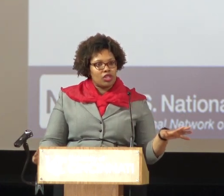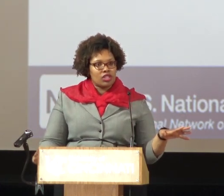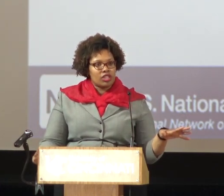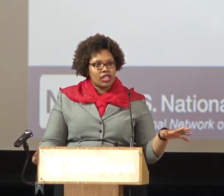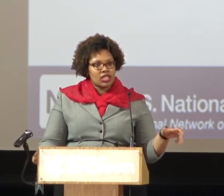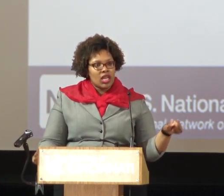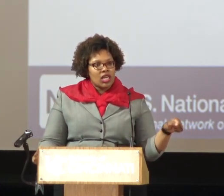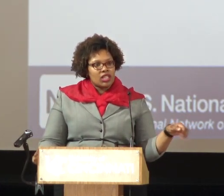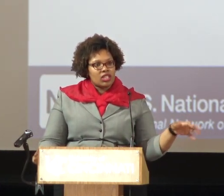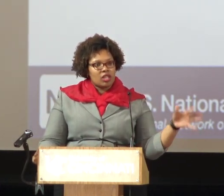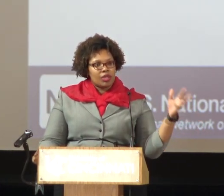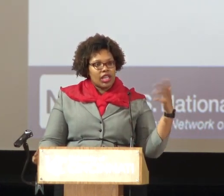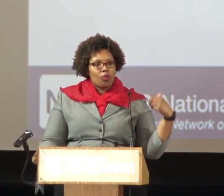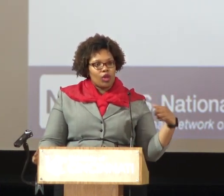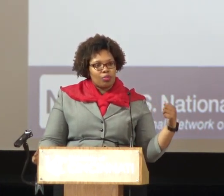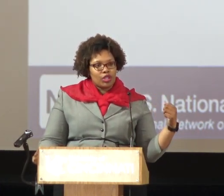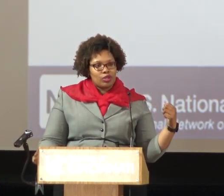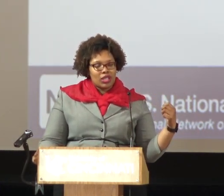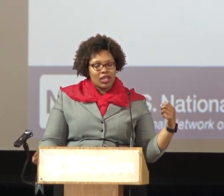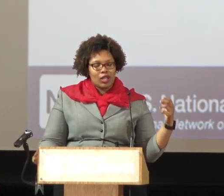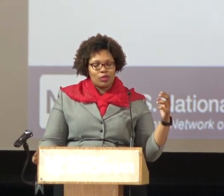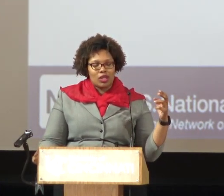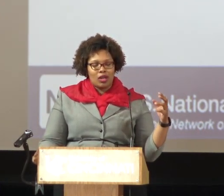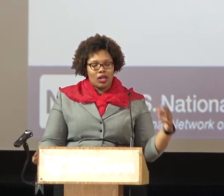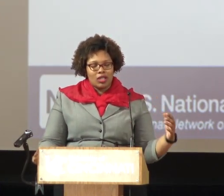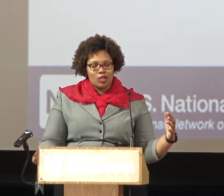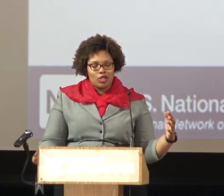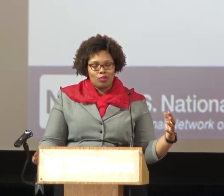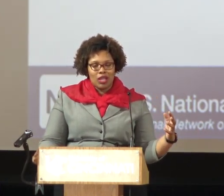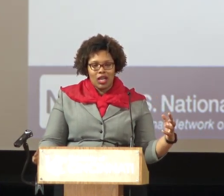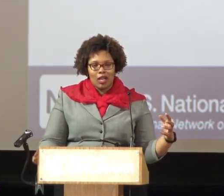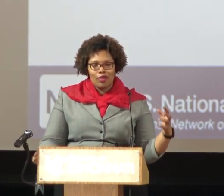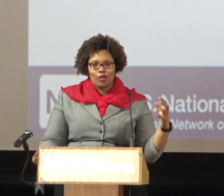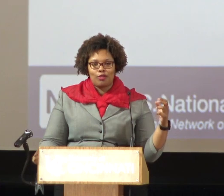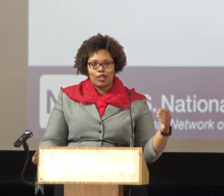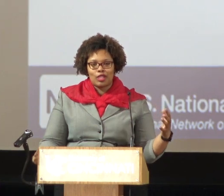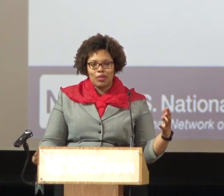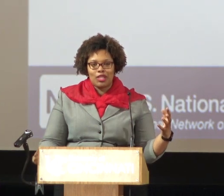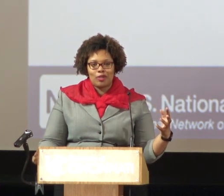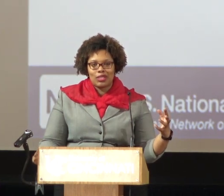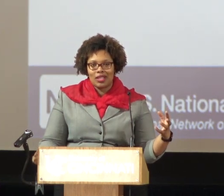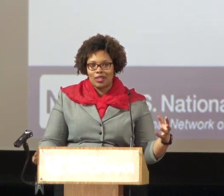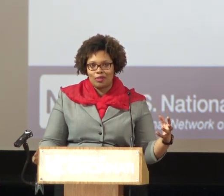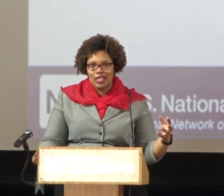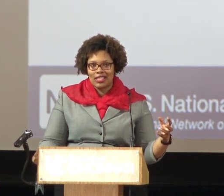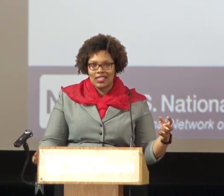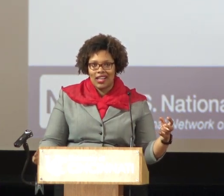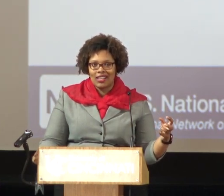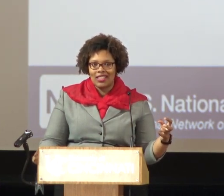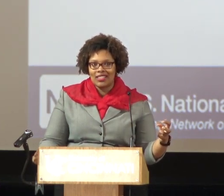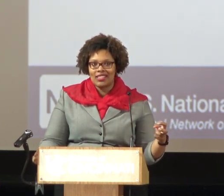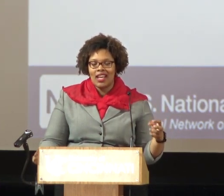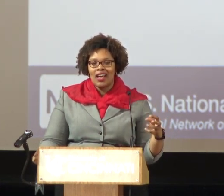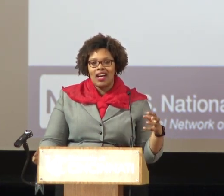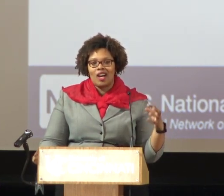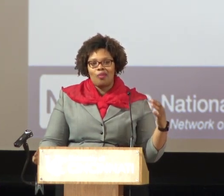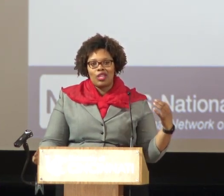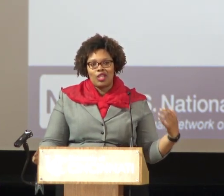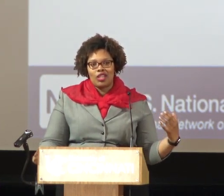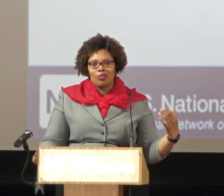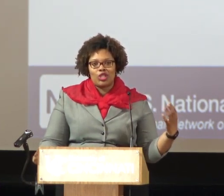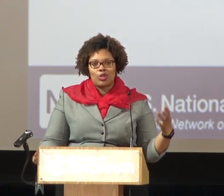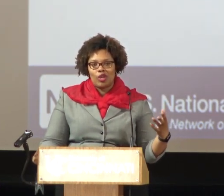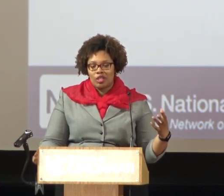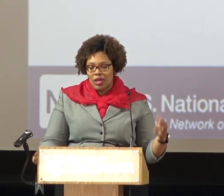Program Speaker Series. This is something that we're producing. It was on YouTube Live. Our first speaker was Dr. Francis Collins.